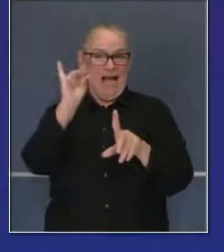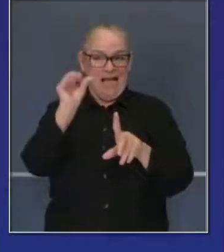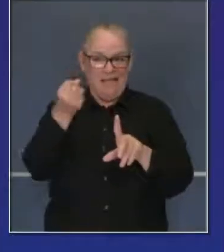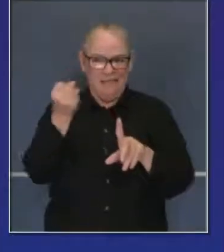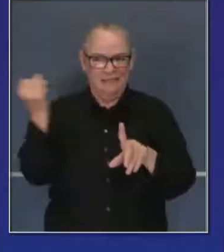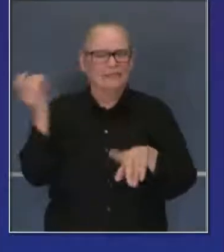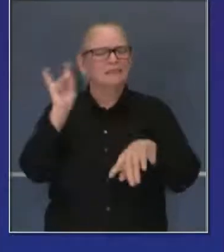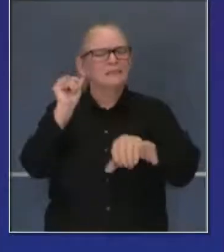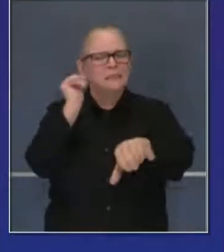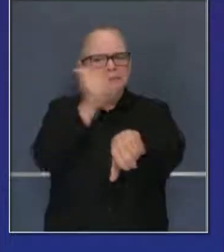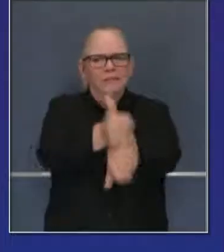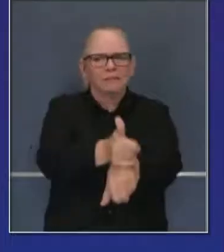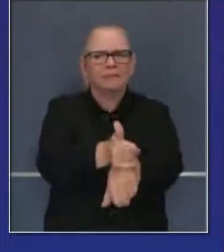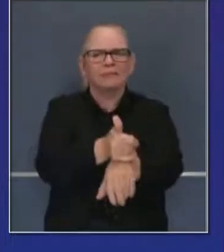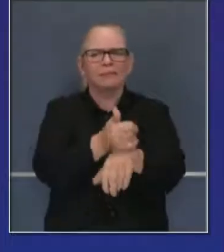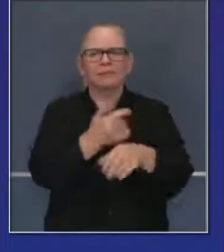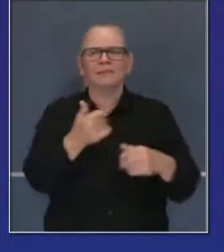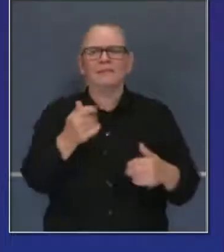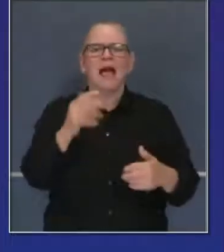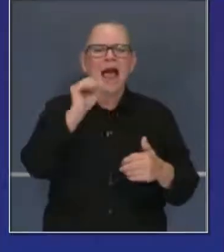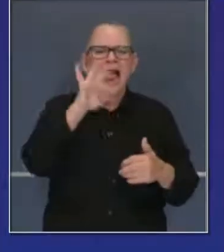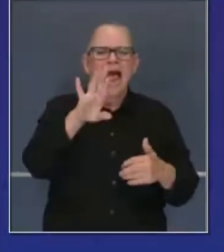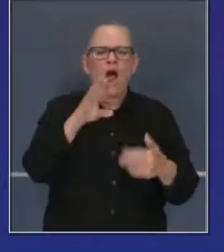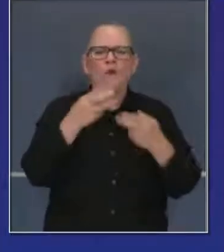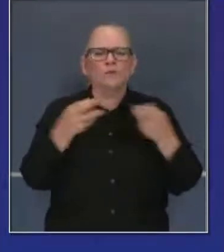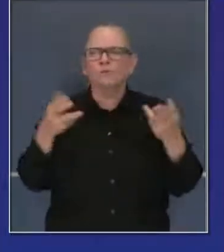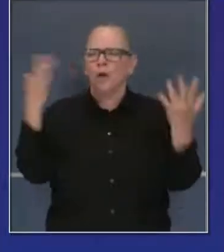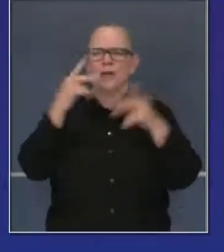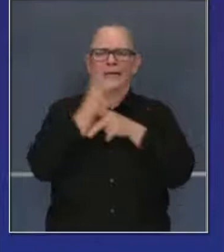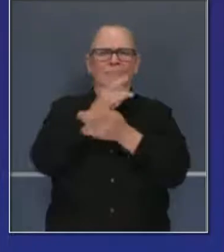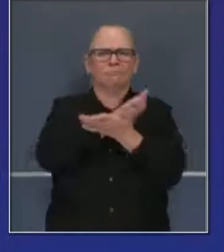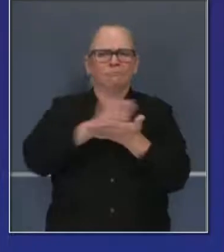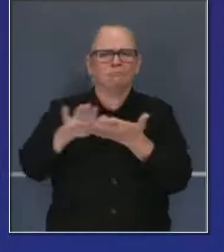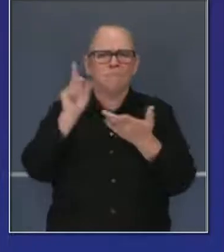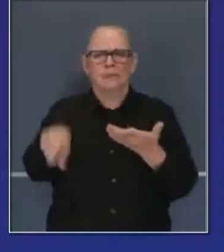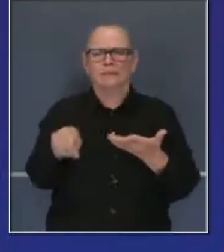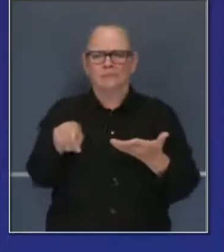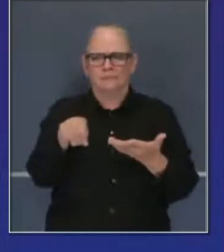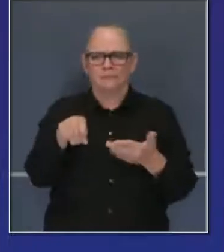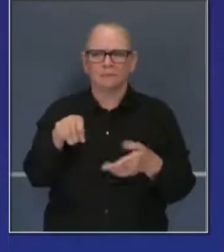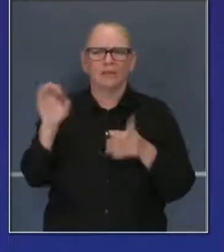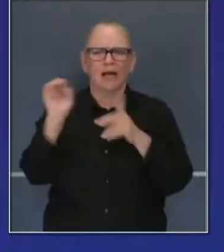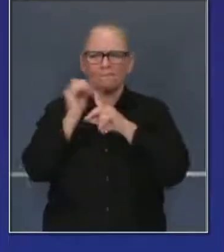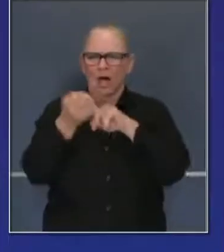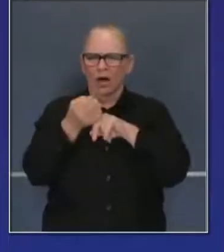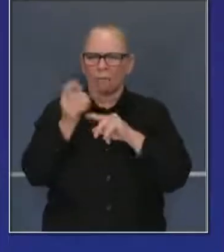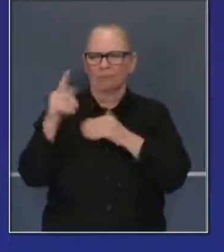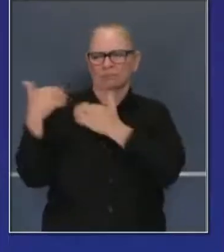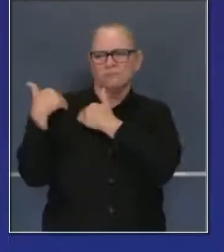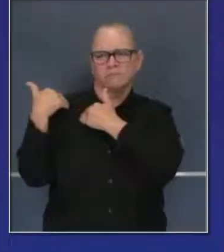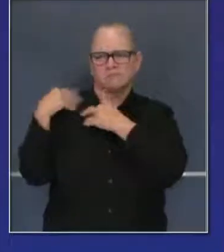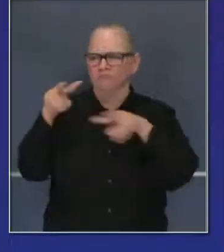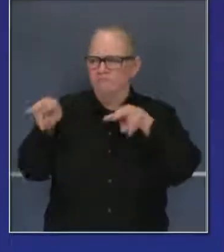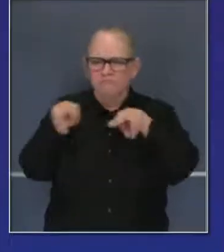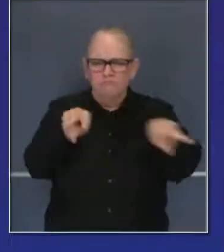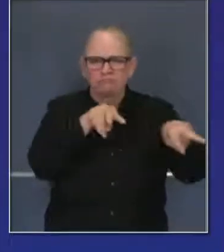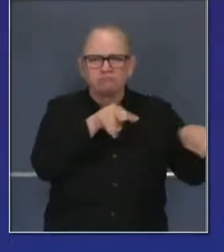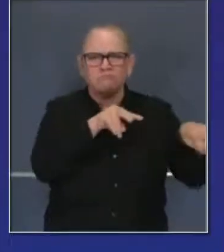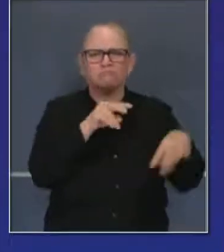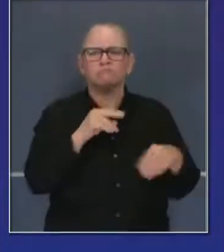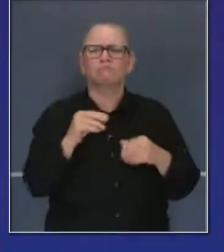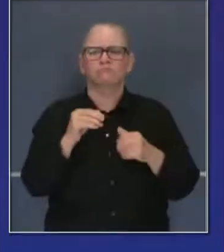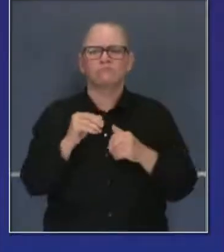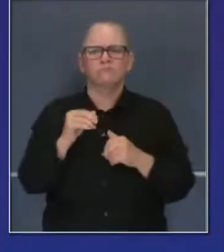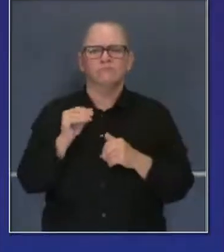others tenets that have become national models in environmental stewardship. We need to reconcile the fact there are no